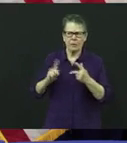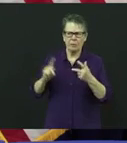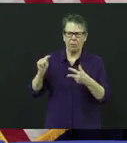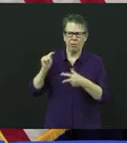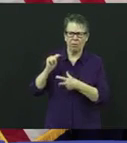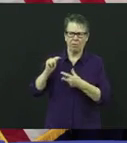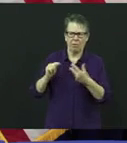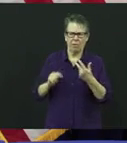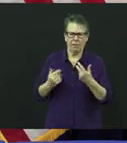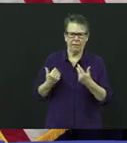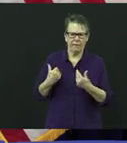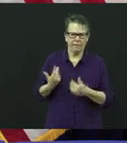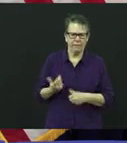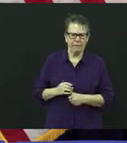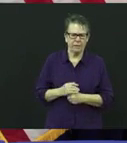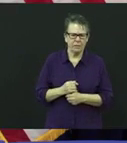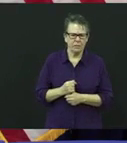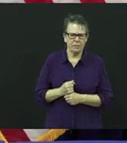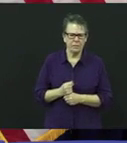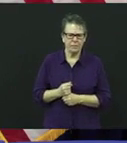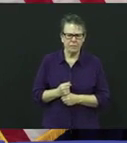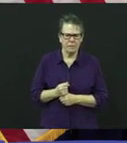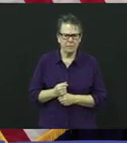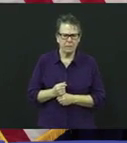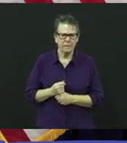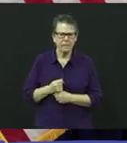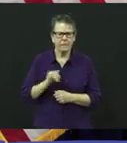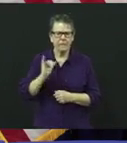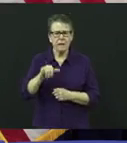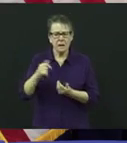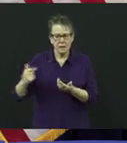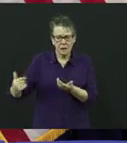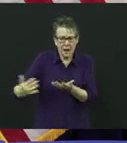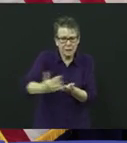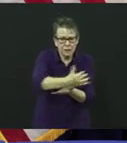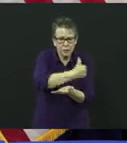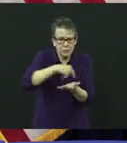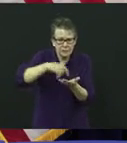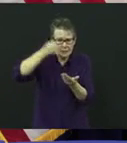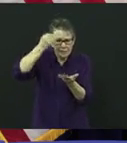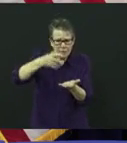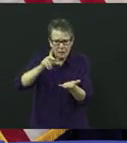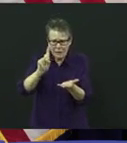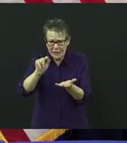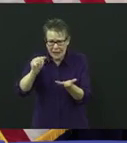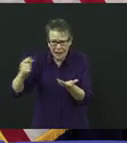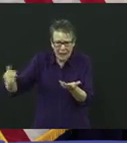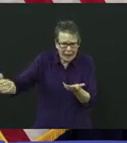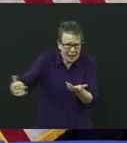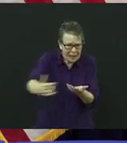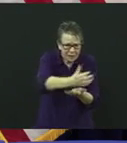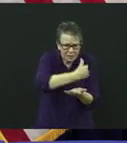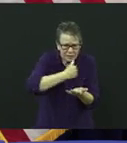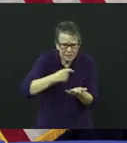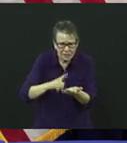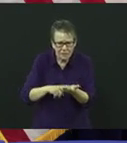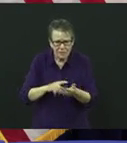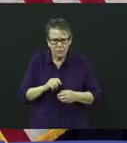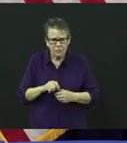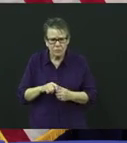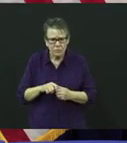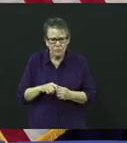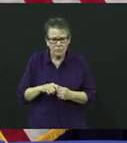the new order that Jared Maples signed yesterday, and DOH started collecting those numbers, how did that work out? What did you guys learn? If